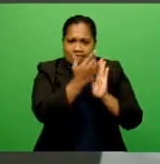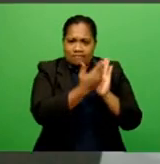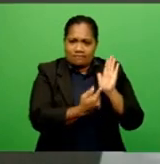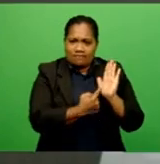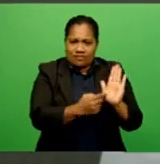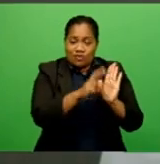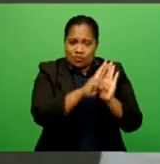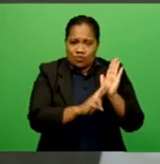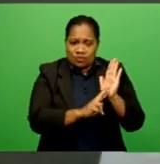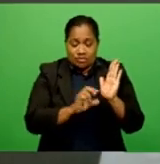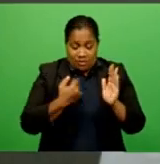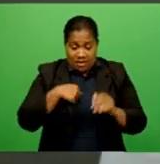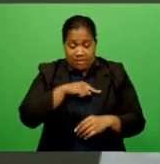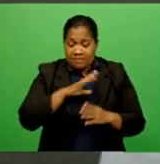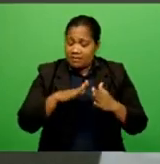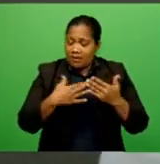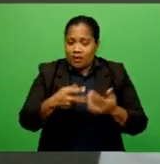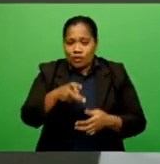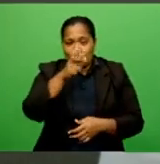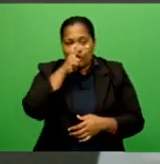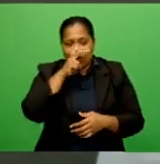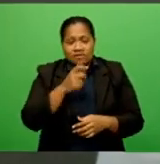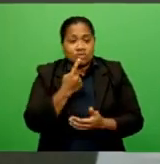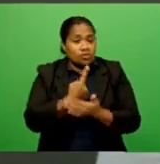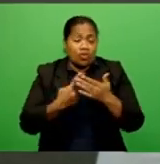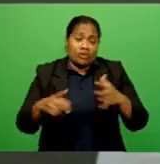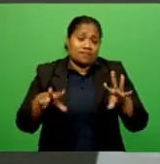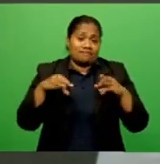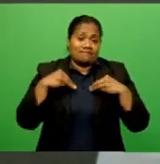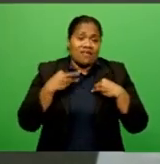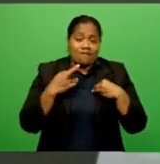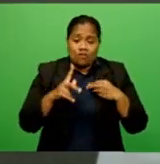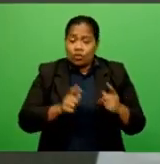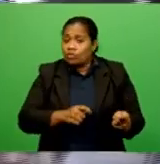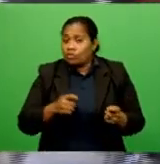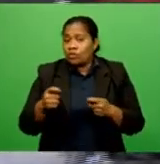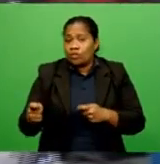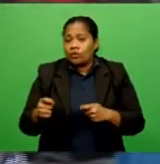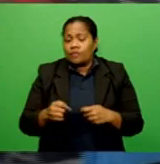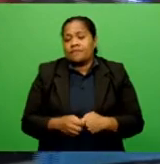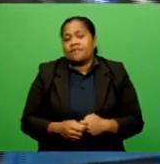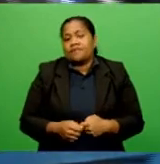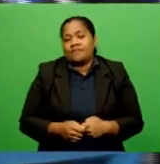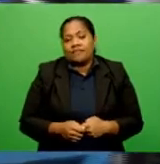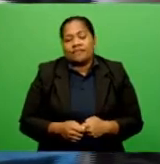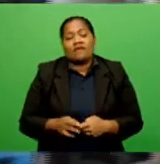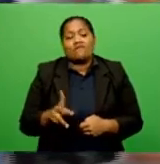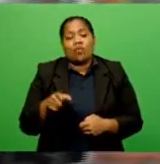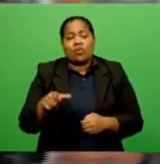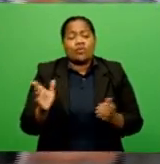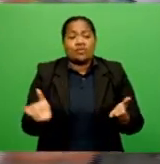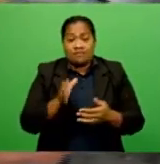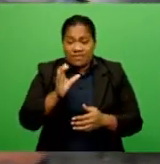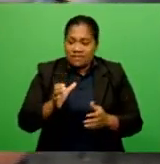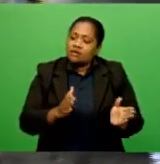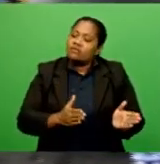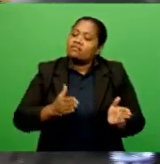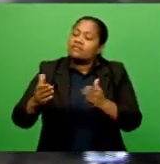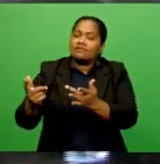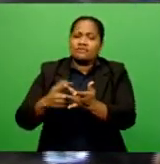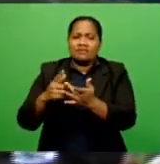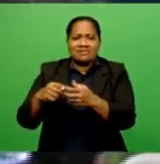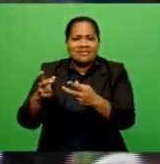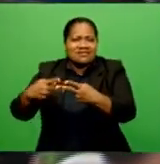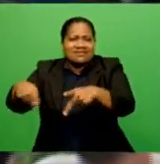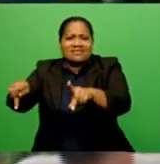strict. Fiji FA states the only exception for minor transfers is if the player and his family moves to another district or